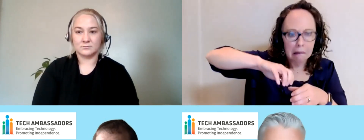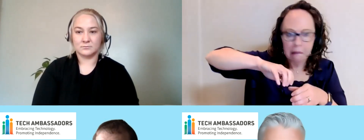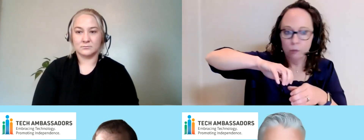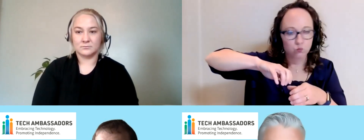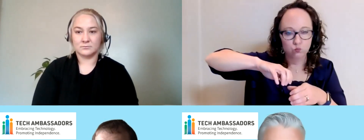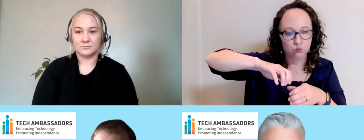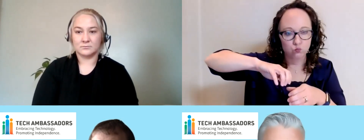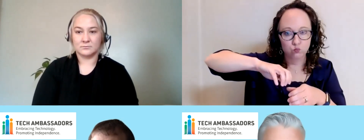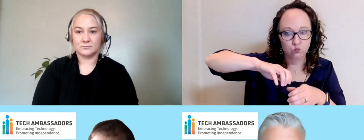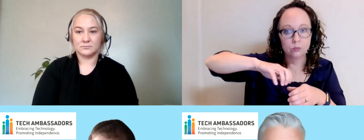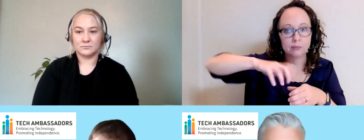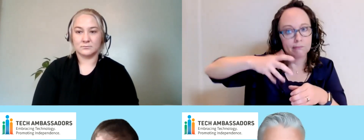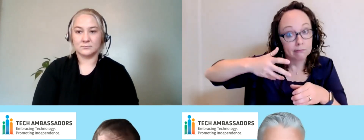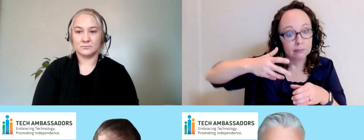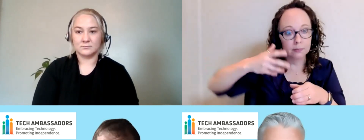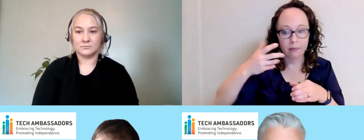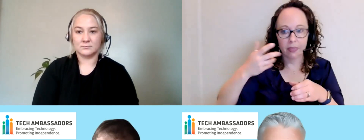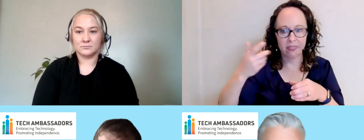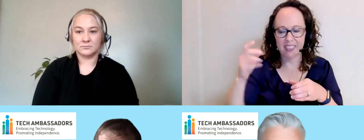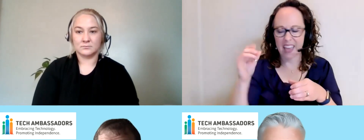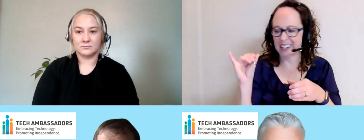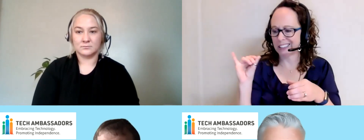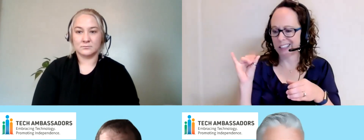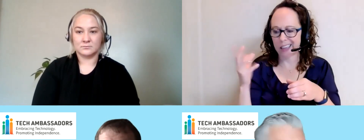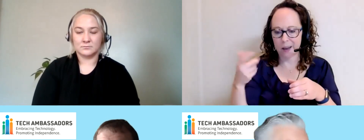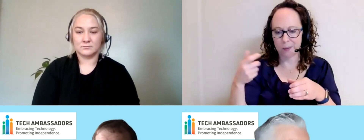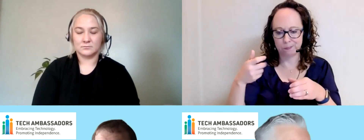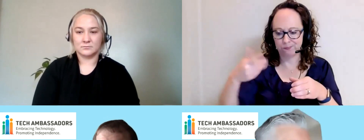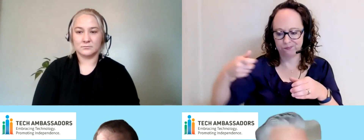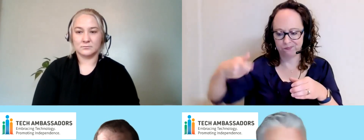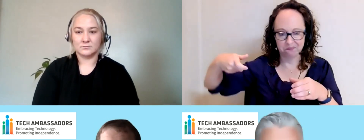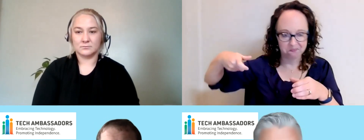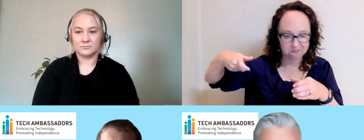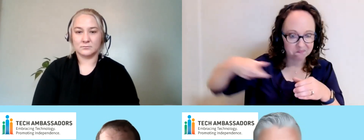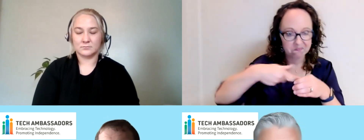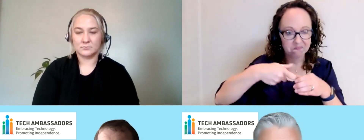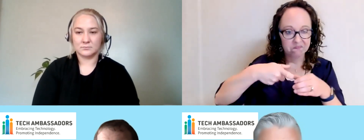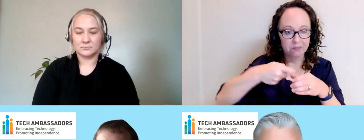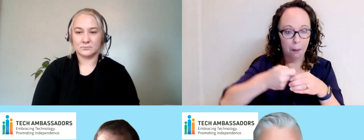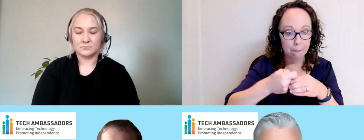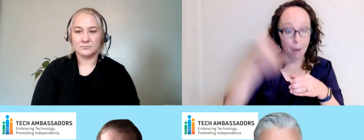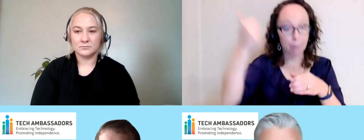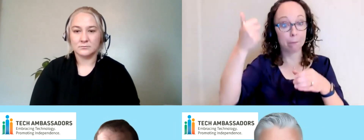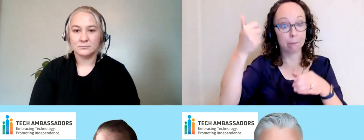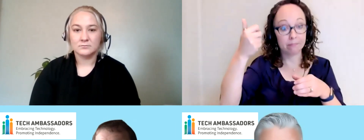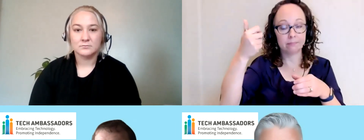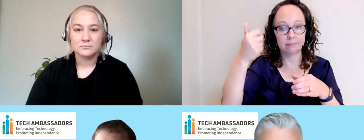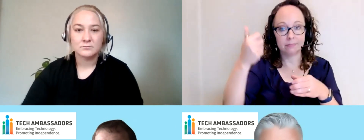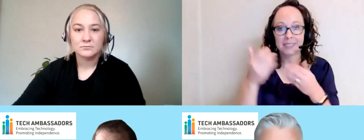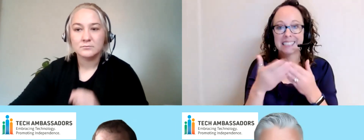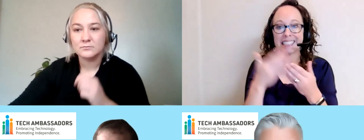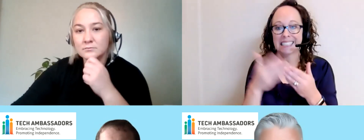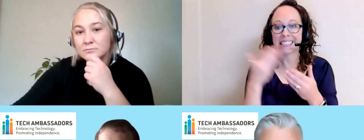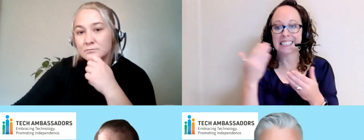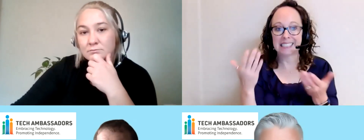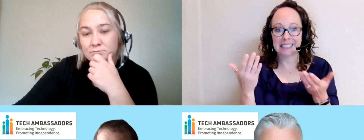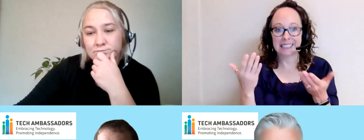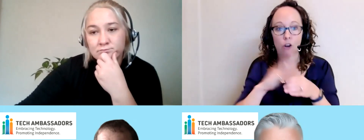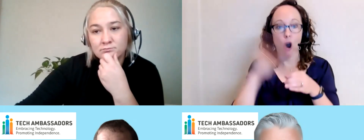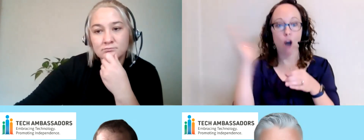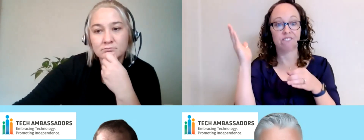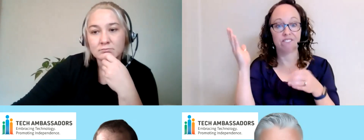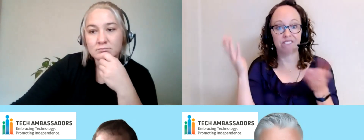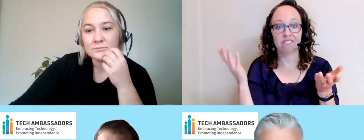you can, like, there's a lot of different gadgets out there